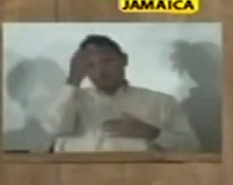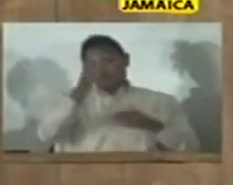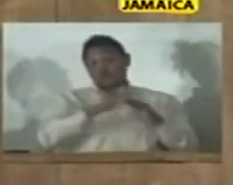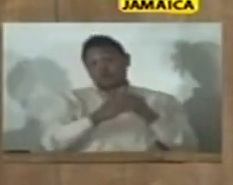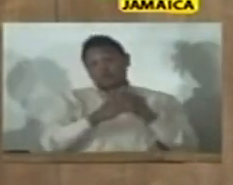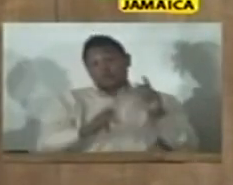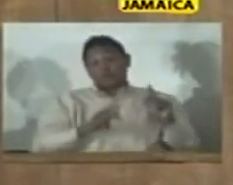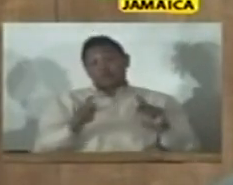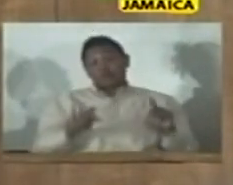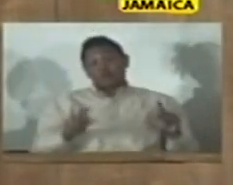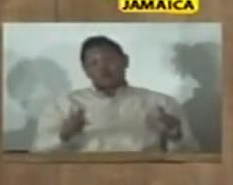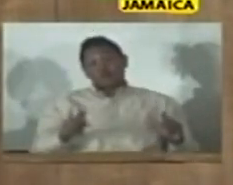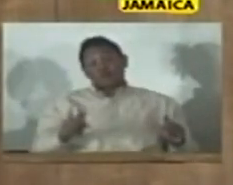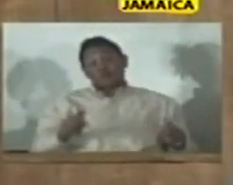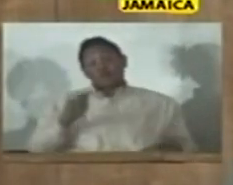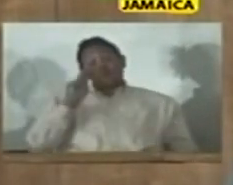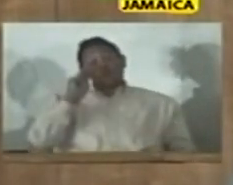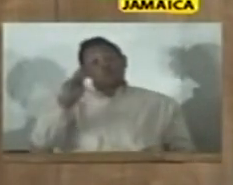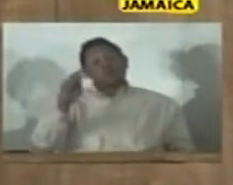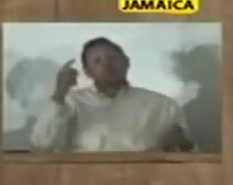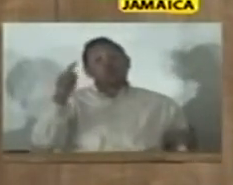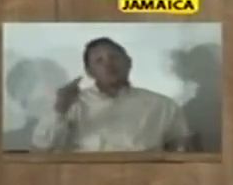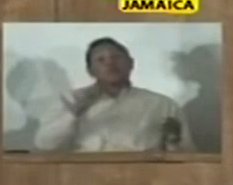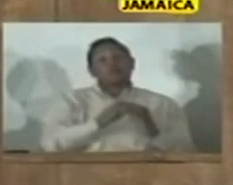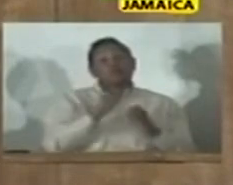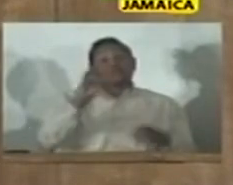that watching what happened with the $600 million